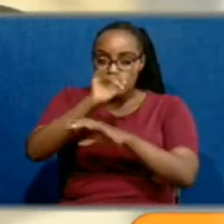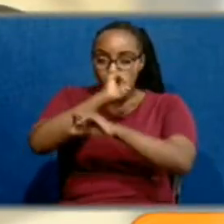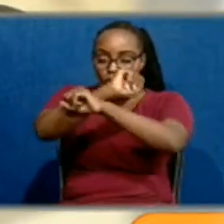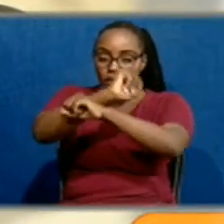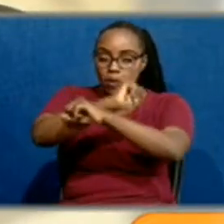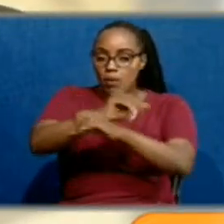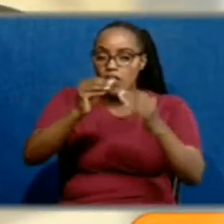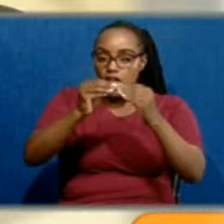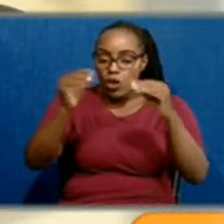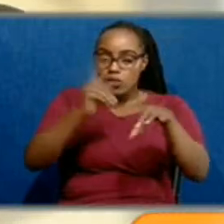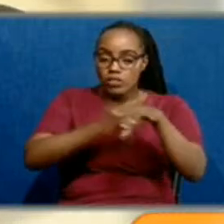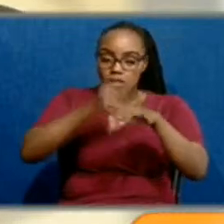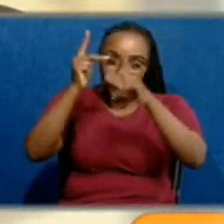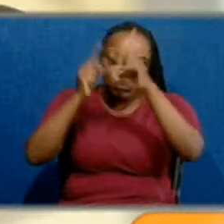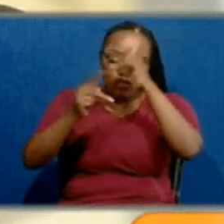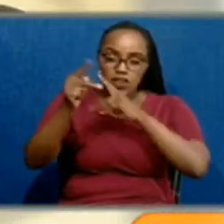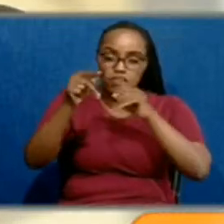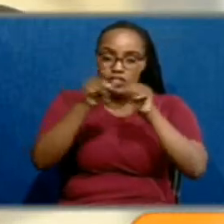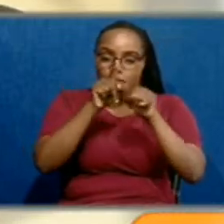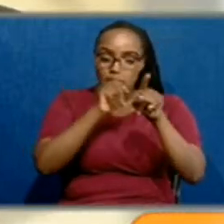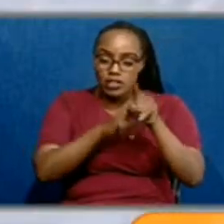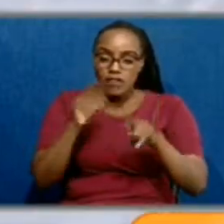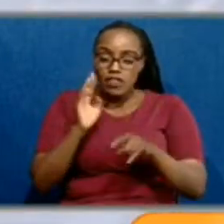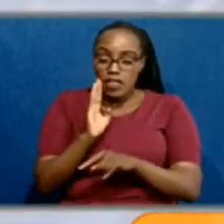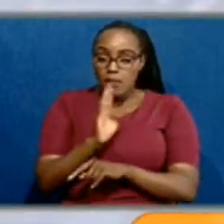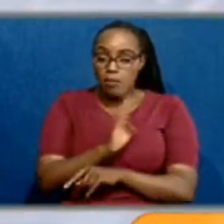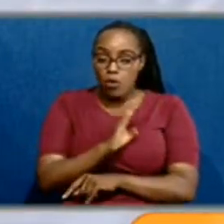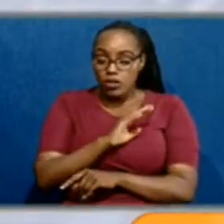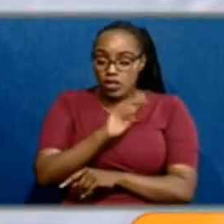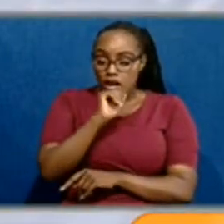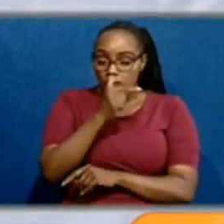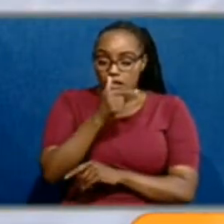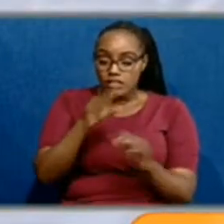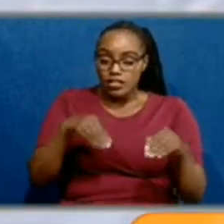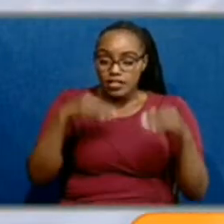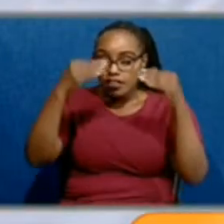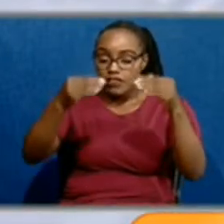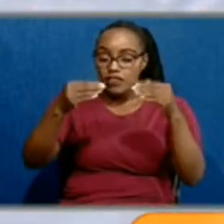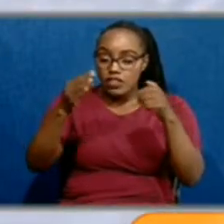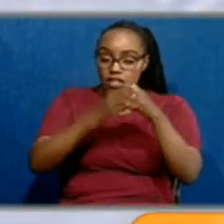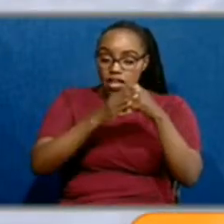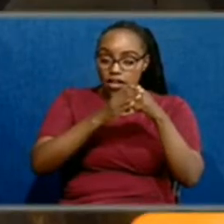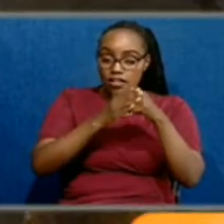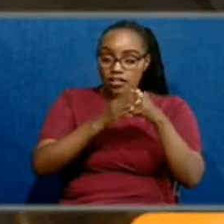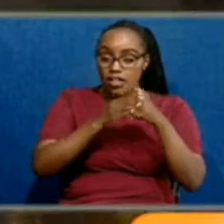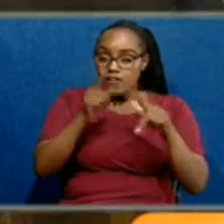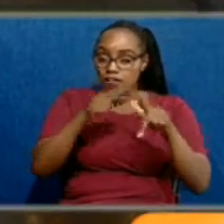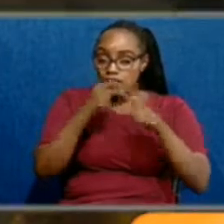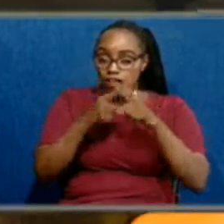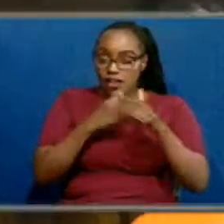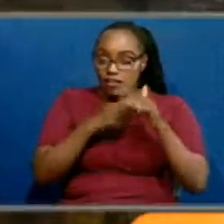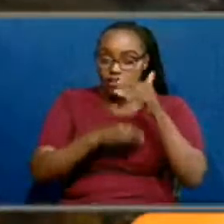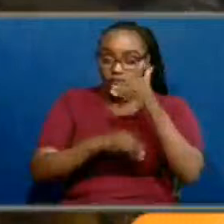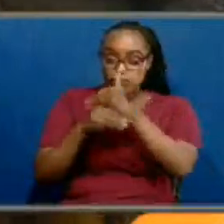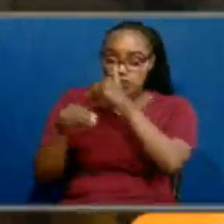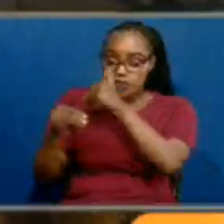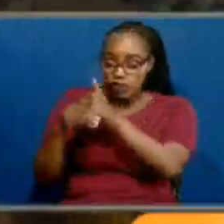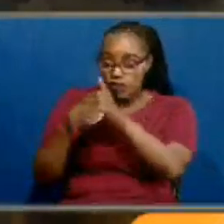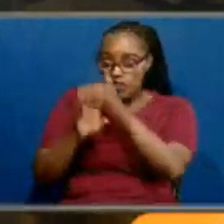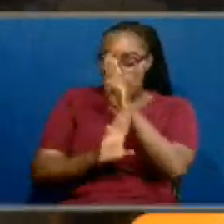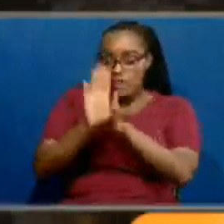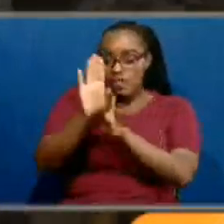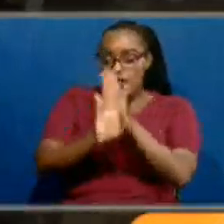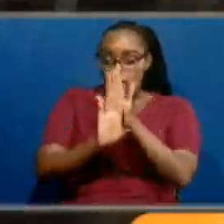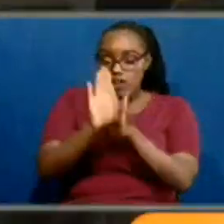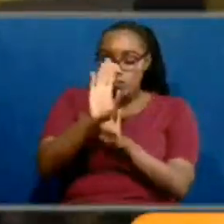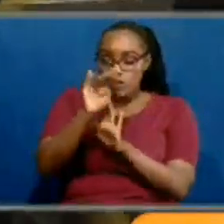the profession. While the Engineers Act already provides clear guidelines, additional regulations such as the Development Control